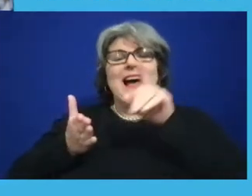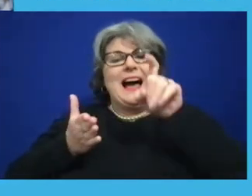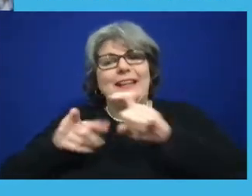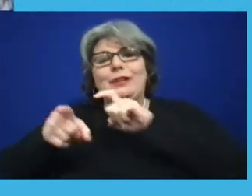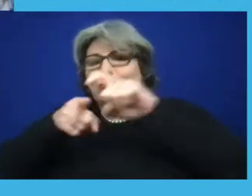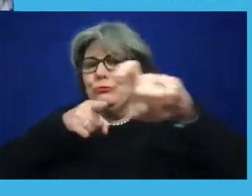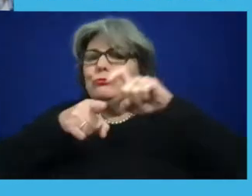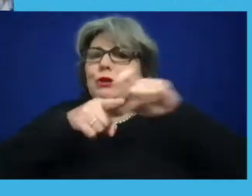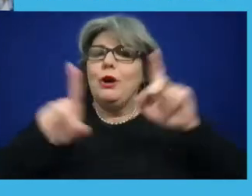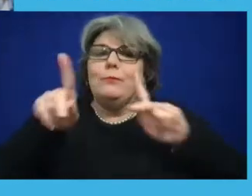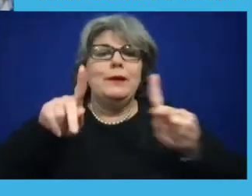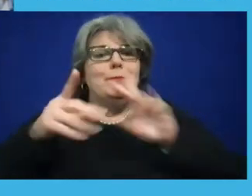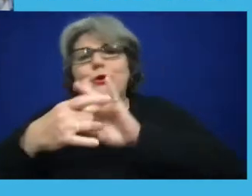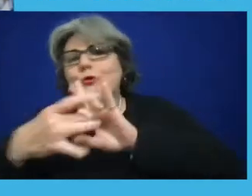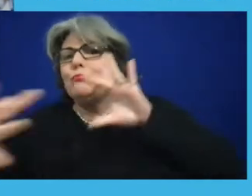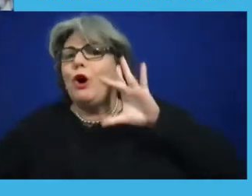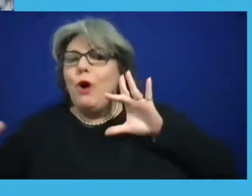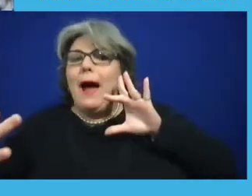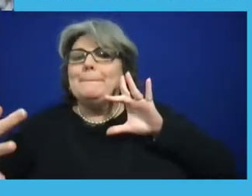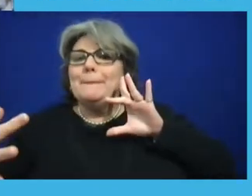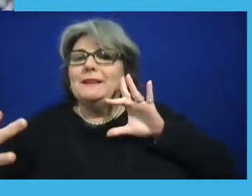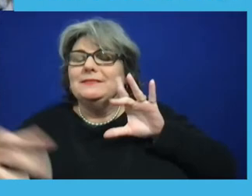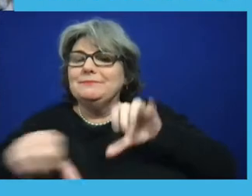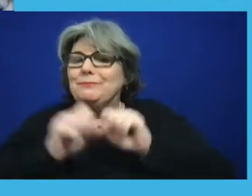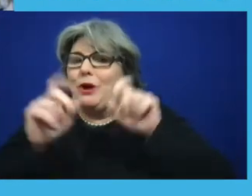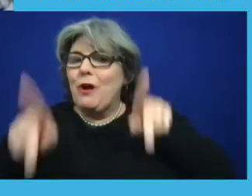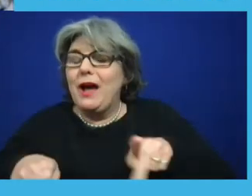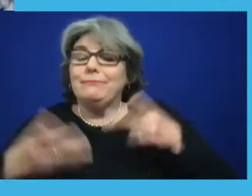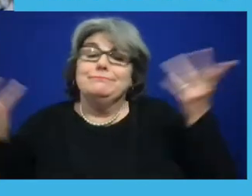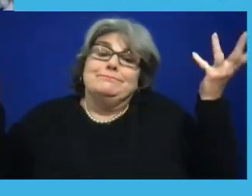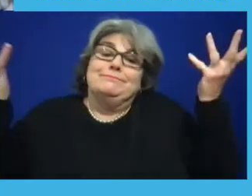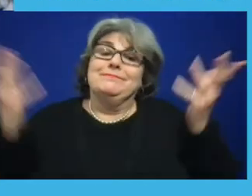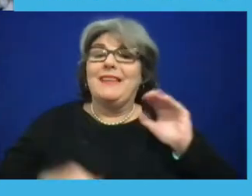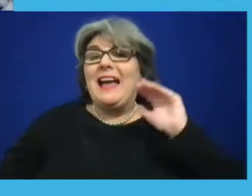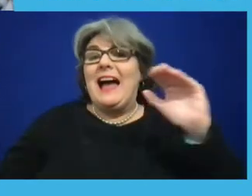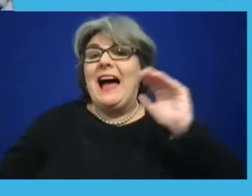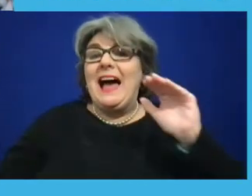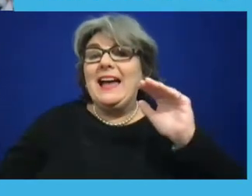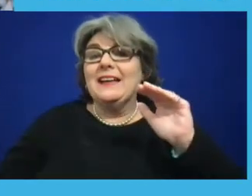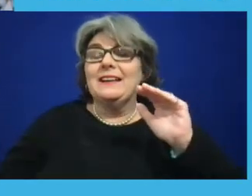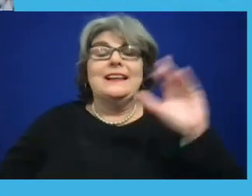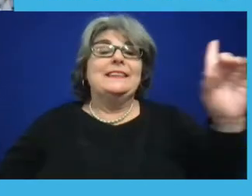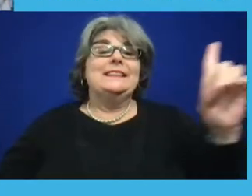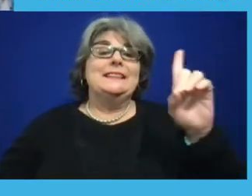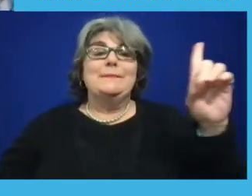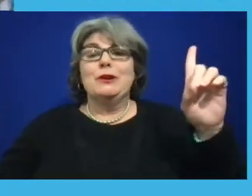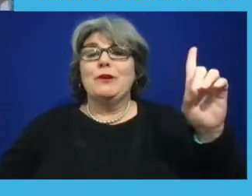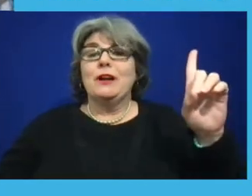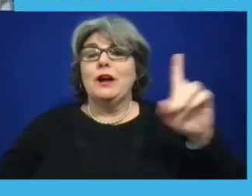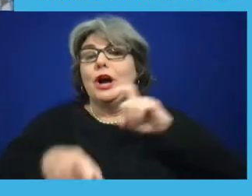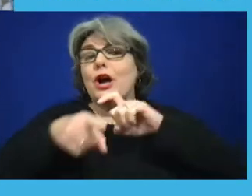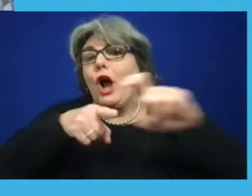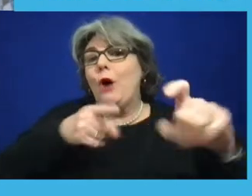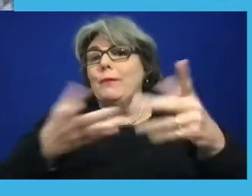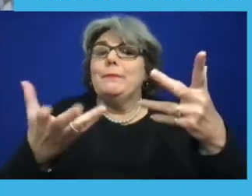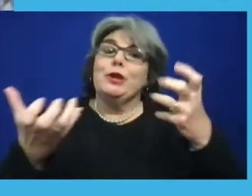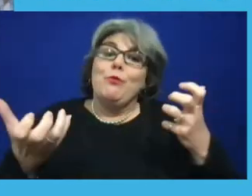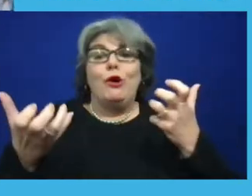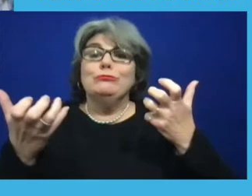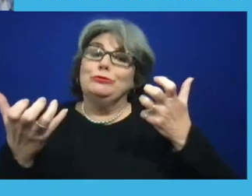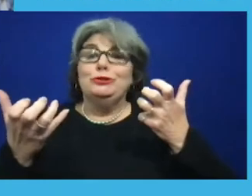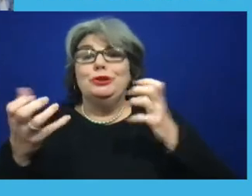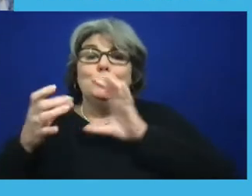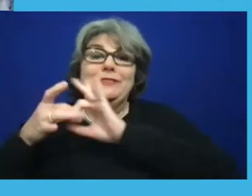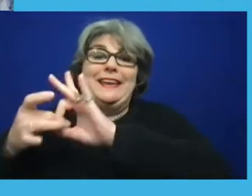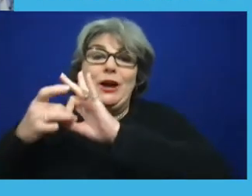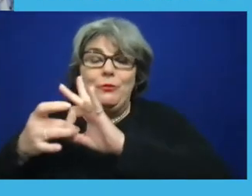you owe money. Call people who owe you money. I need you to call people you broke up with. Hey, look,